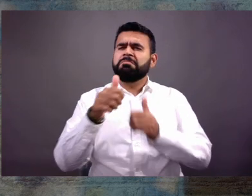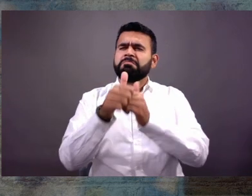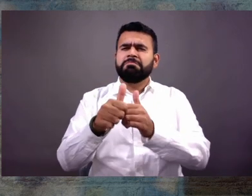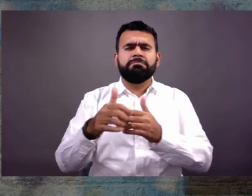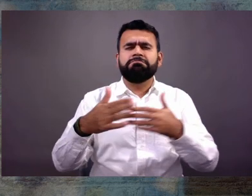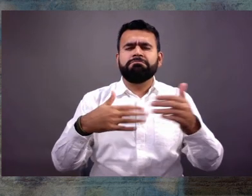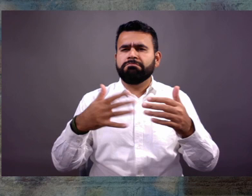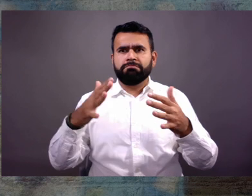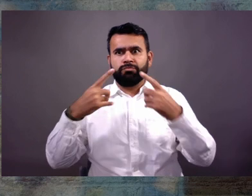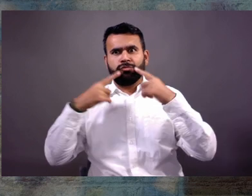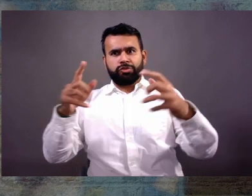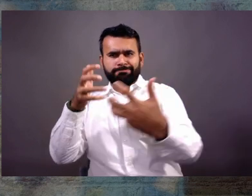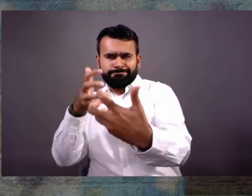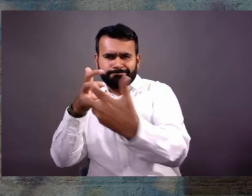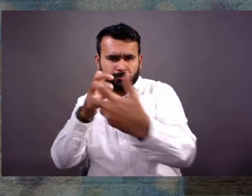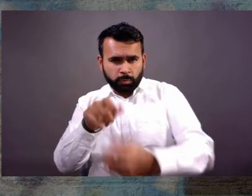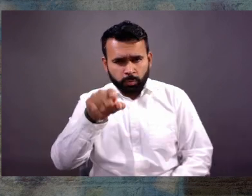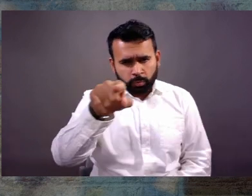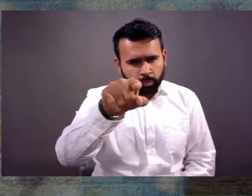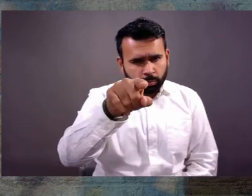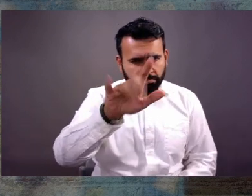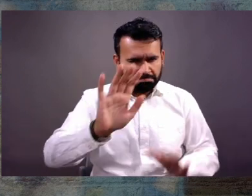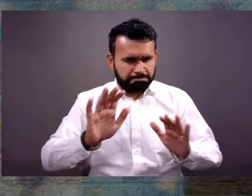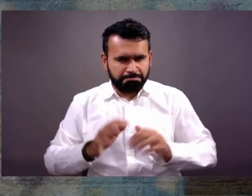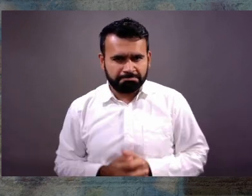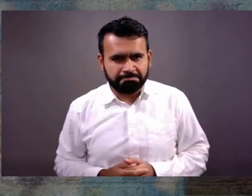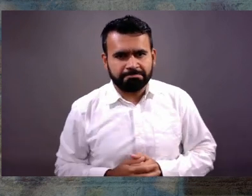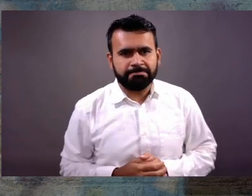Instructions. Follow along in whatever way works best for you.